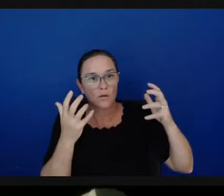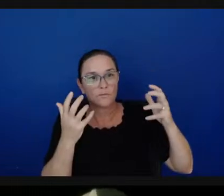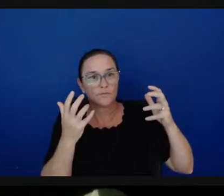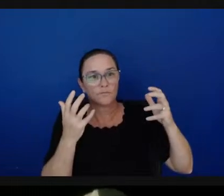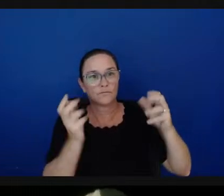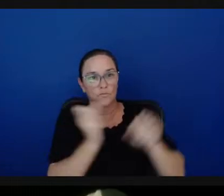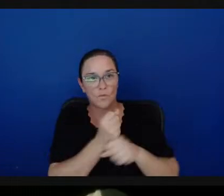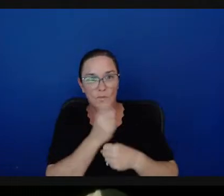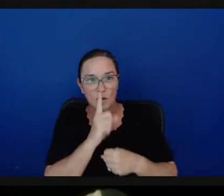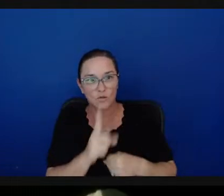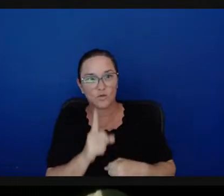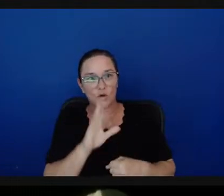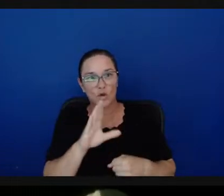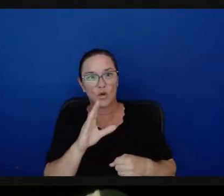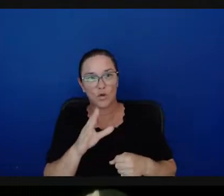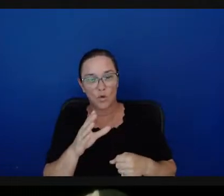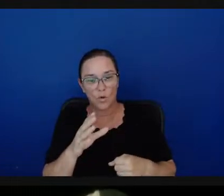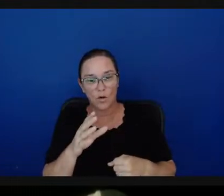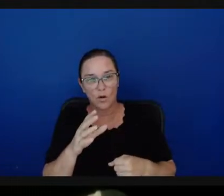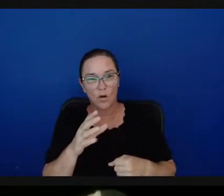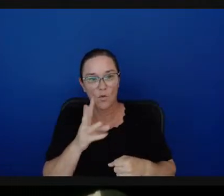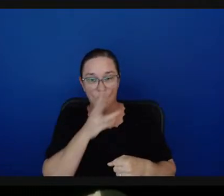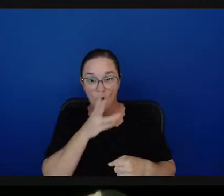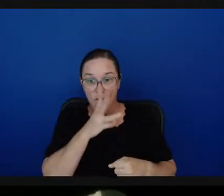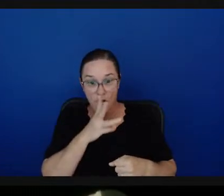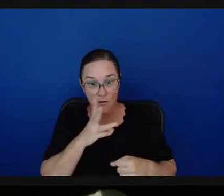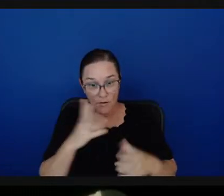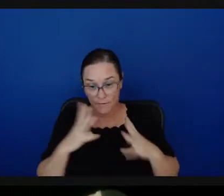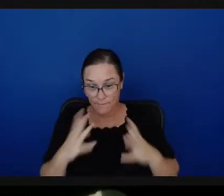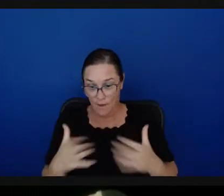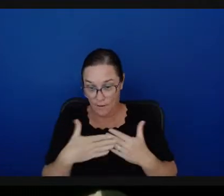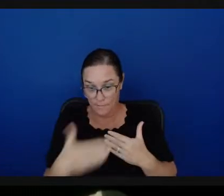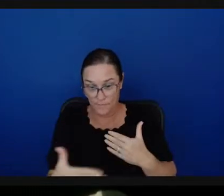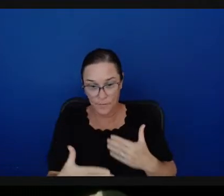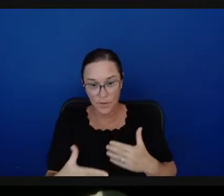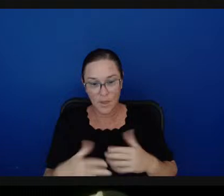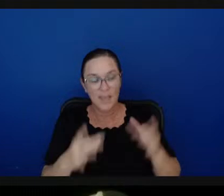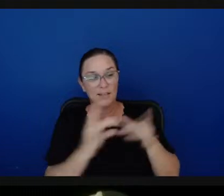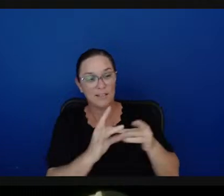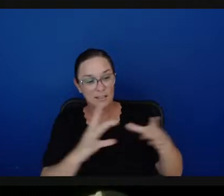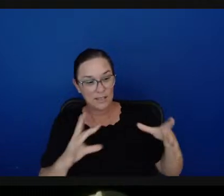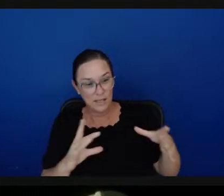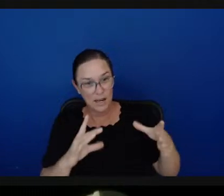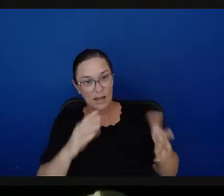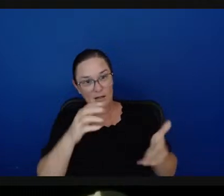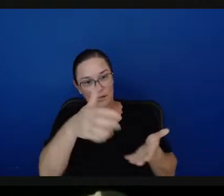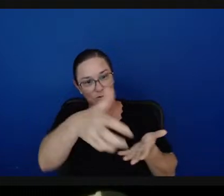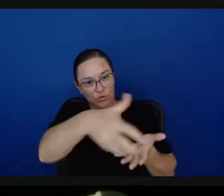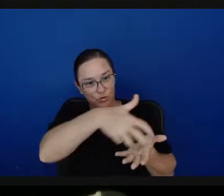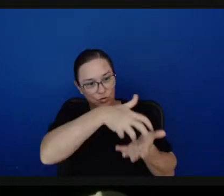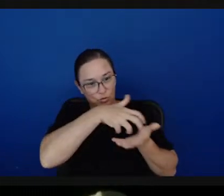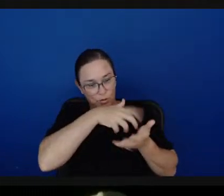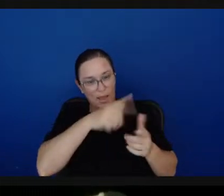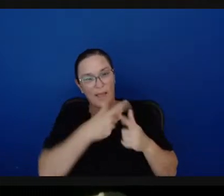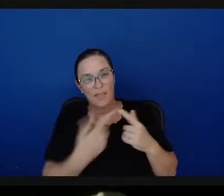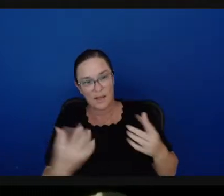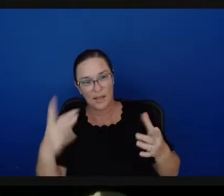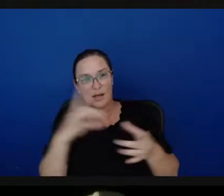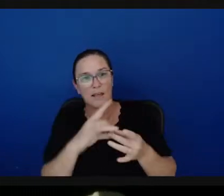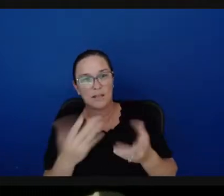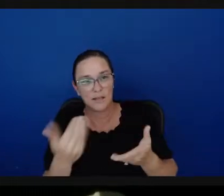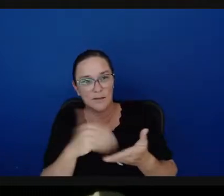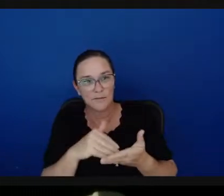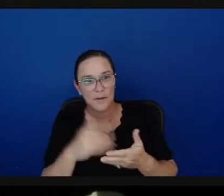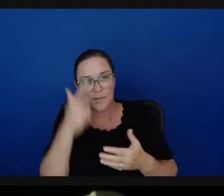make sure that your catchment's good to go, disconnect it, go clean the gutters, make sure to wear gloves. Then you can reconnect, since we're in a